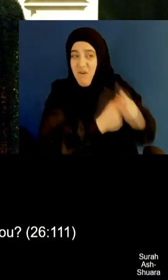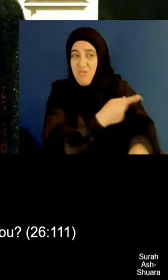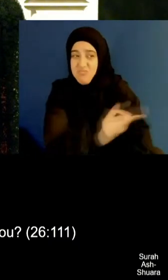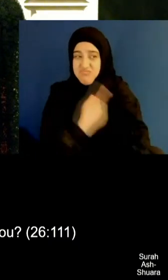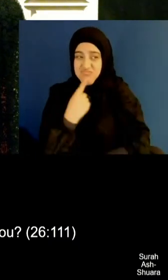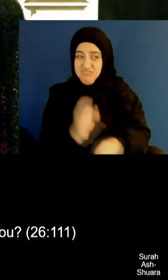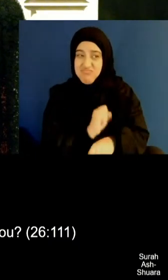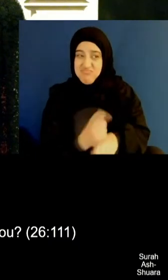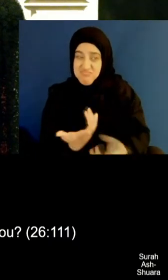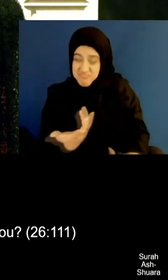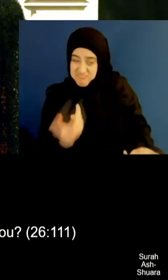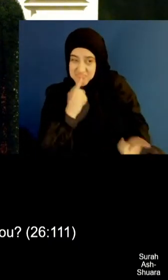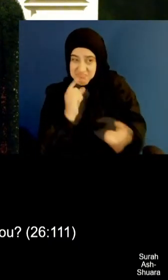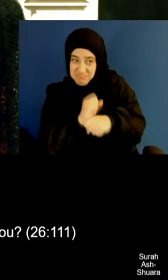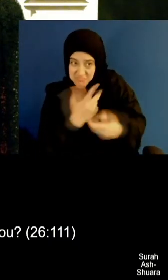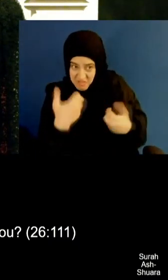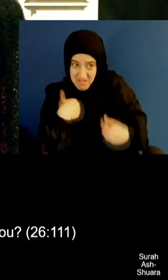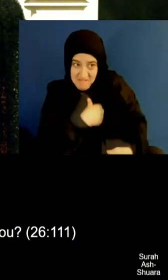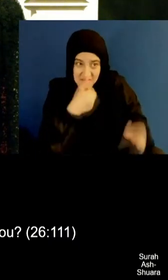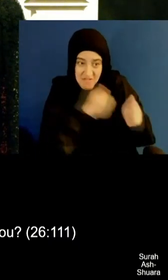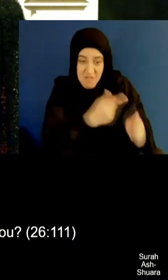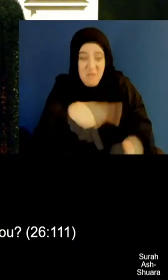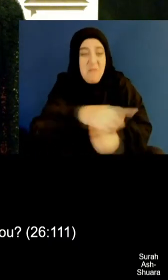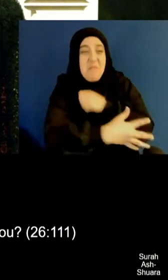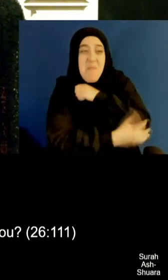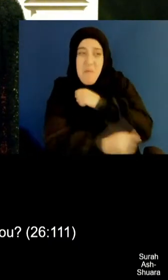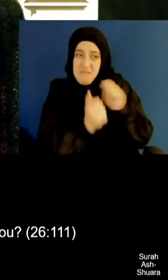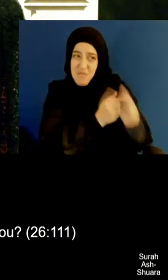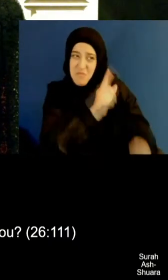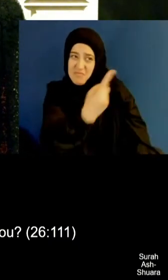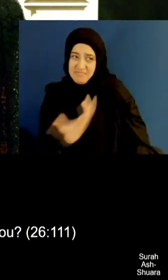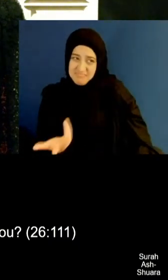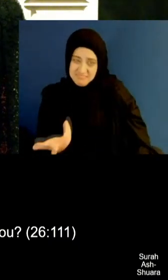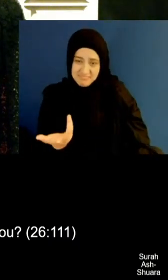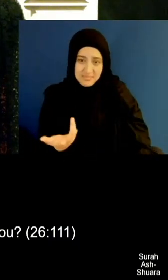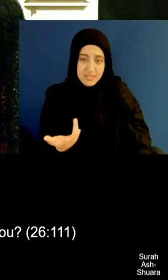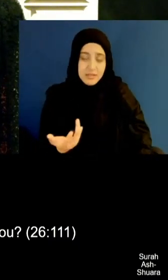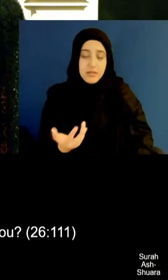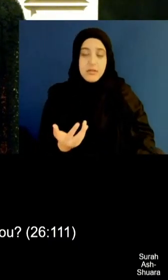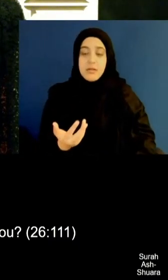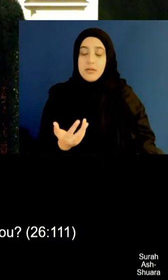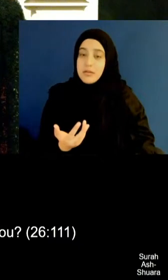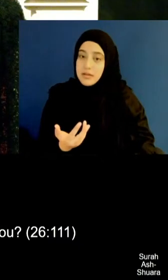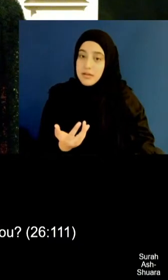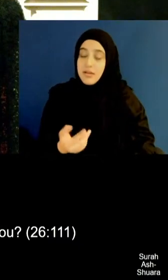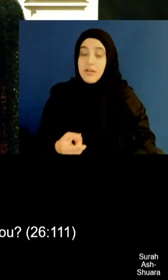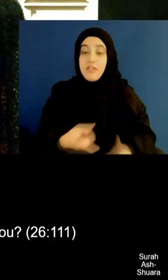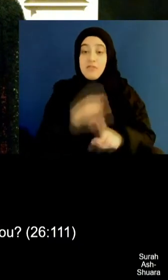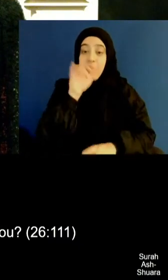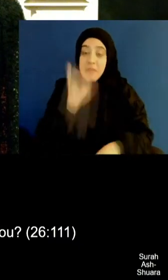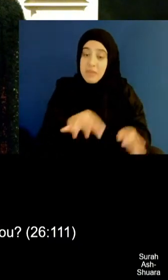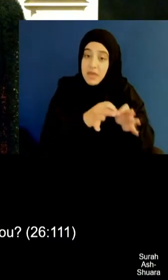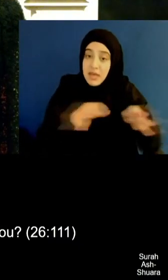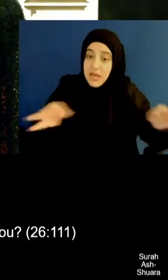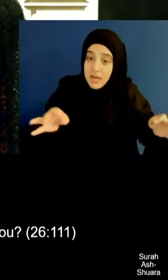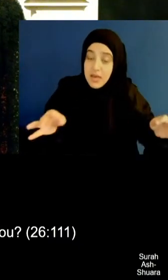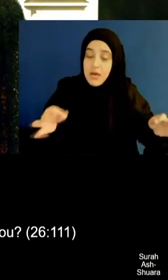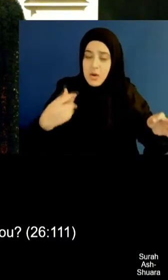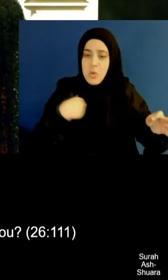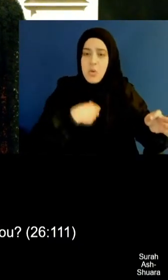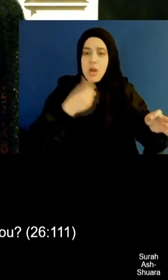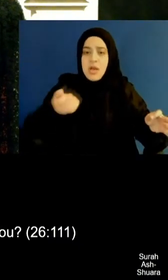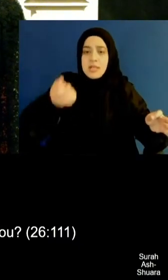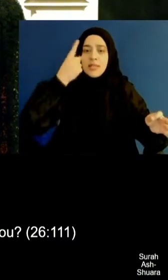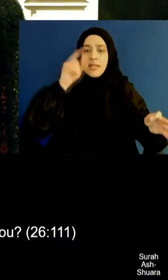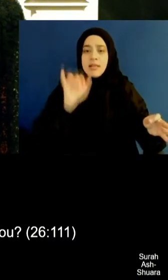So from here we understand from the verse of the Holy Quran that one of the founding reasons